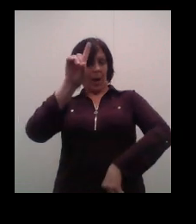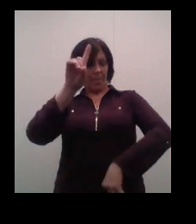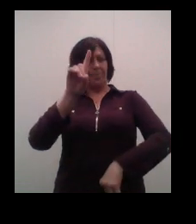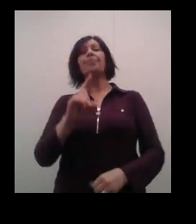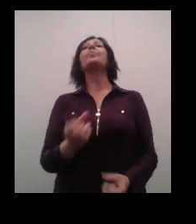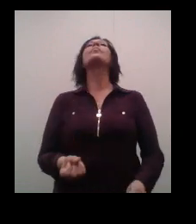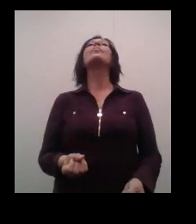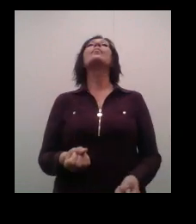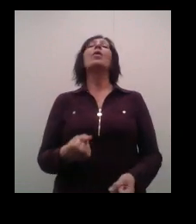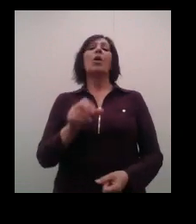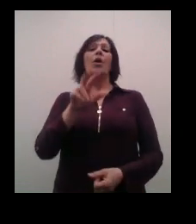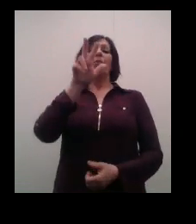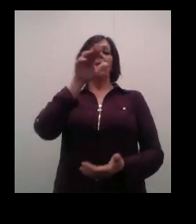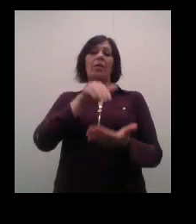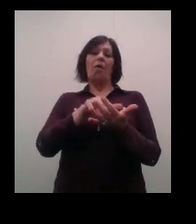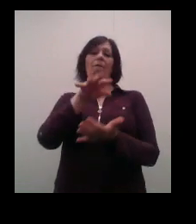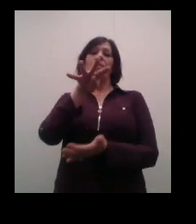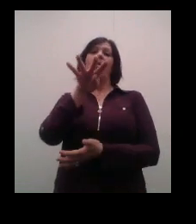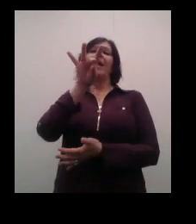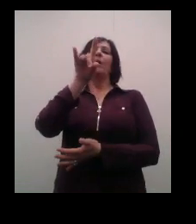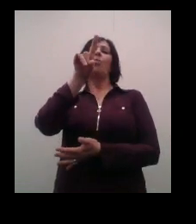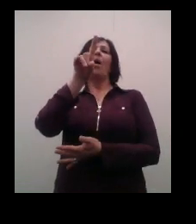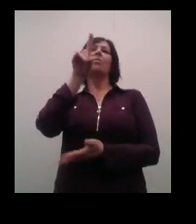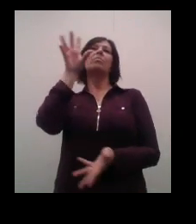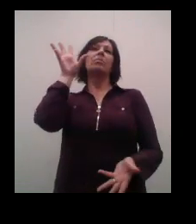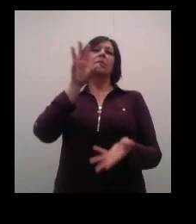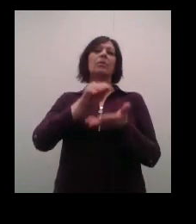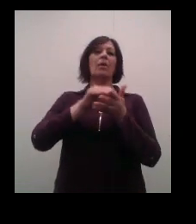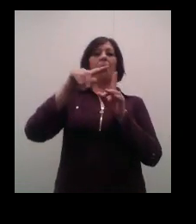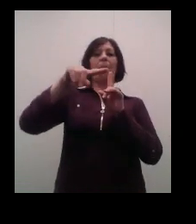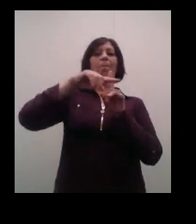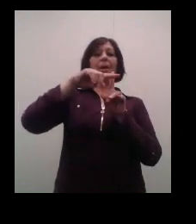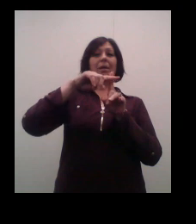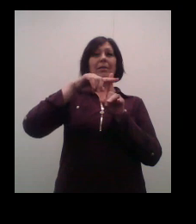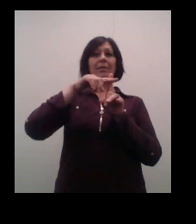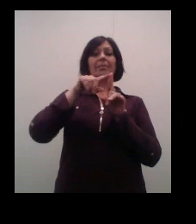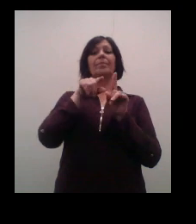were 3,481 total positive cases out of